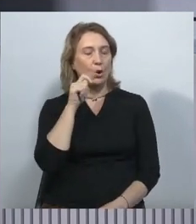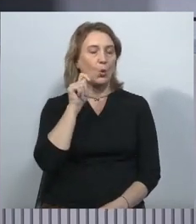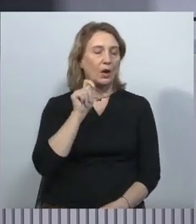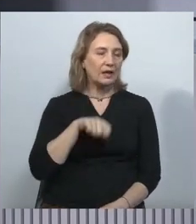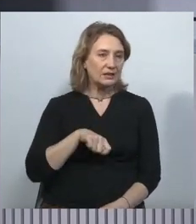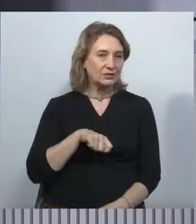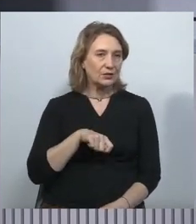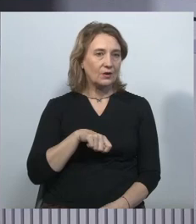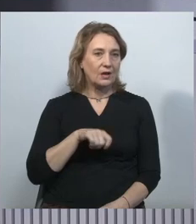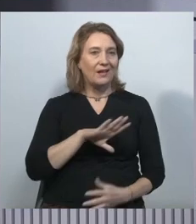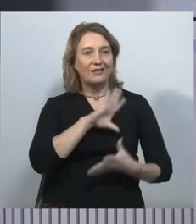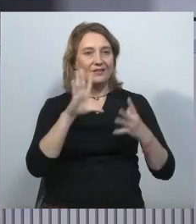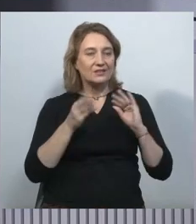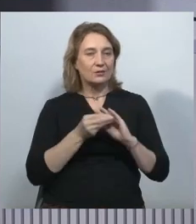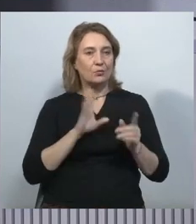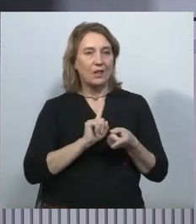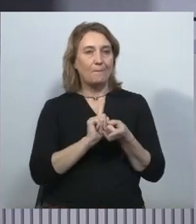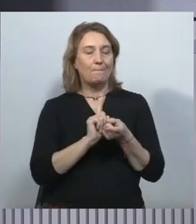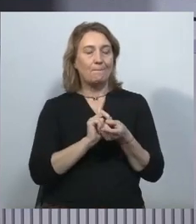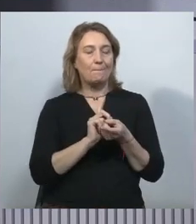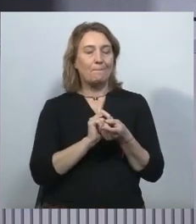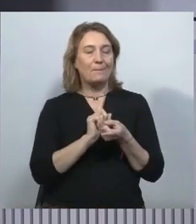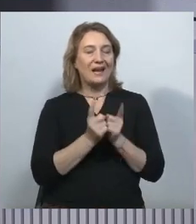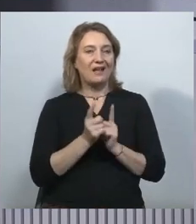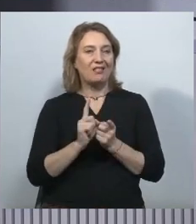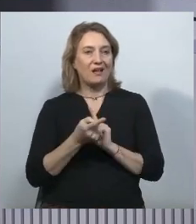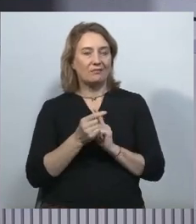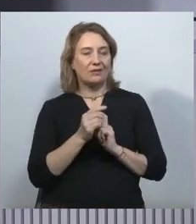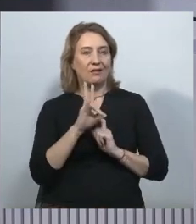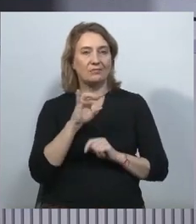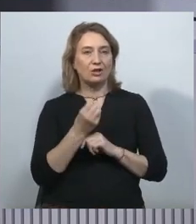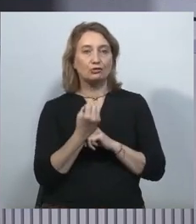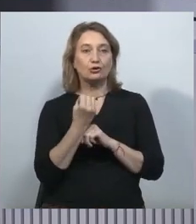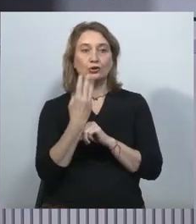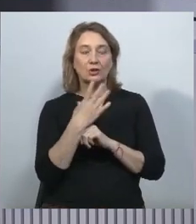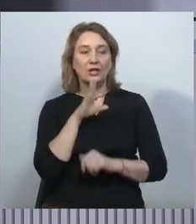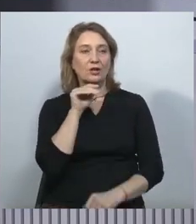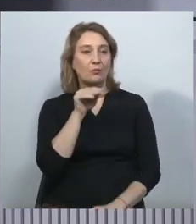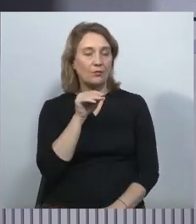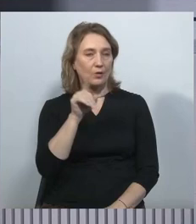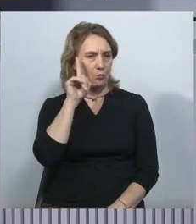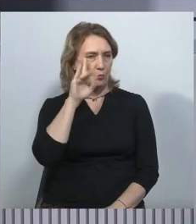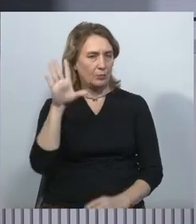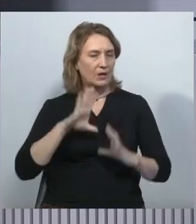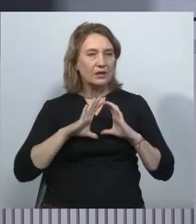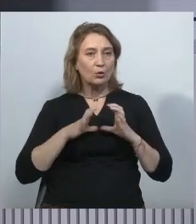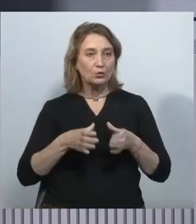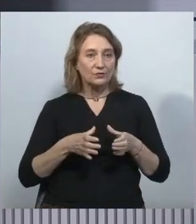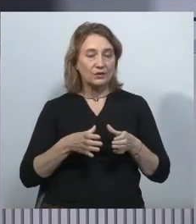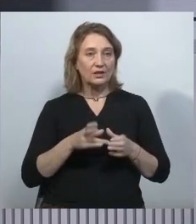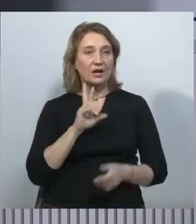in Ukrainian and Russian languages, and I think it was translated into 14 different languages, and it was rather popular in the